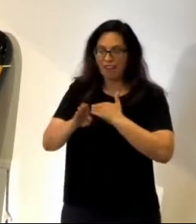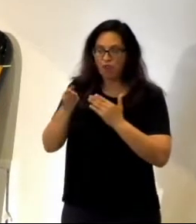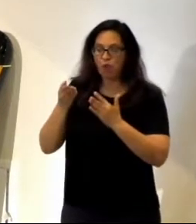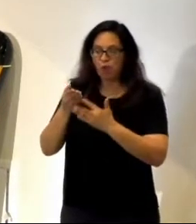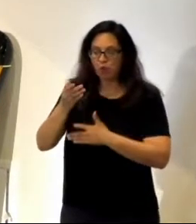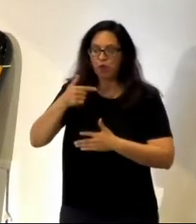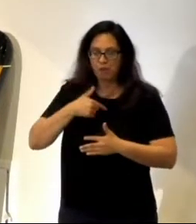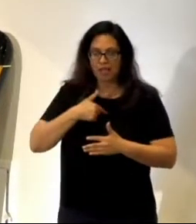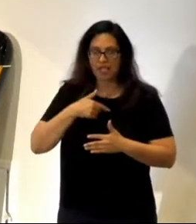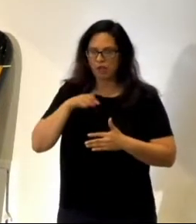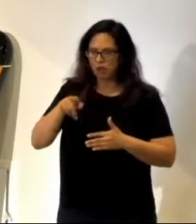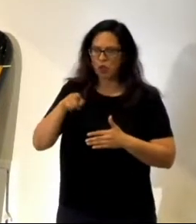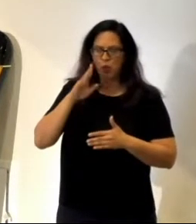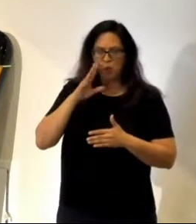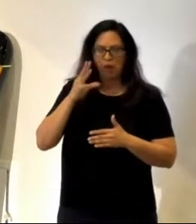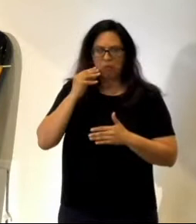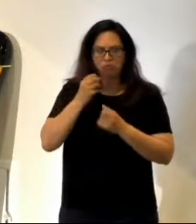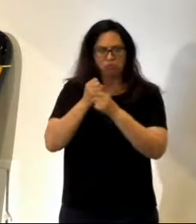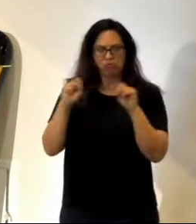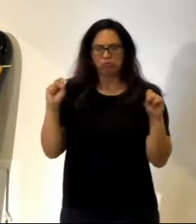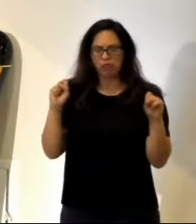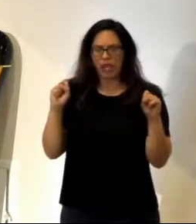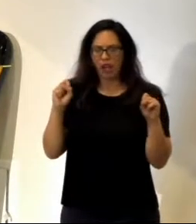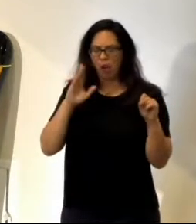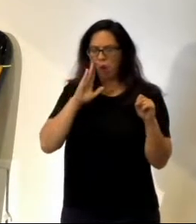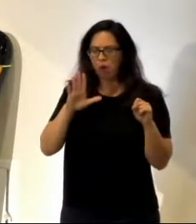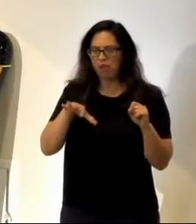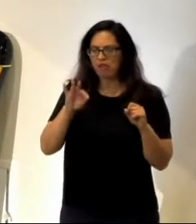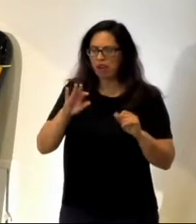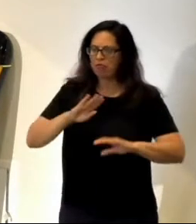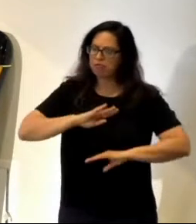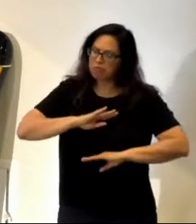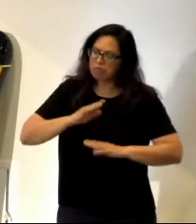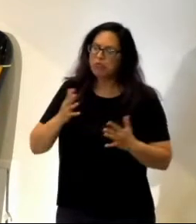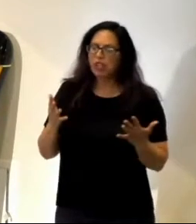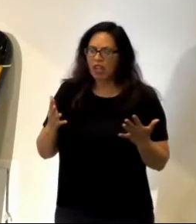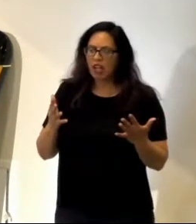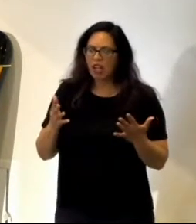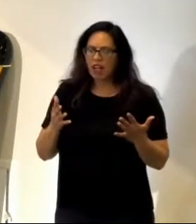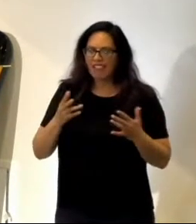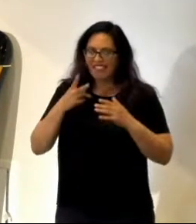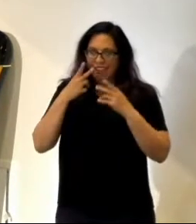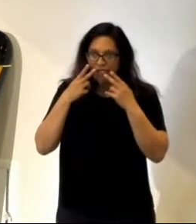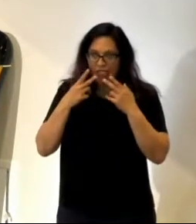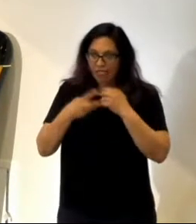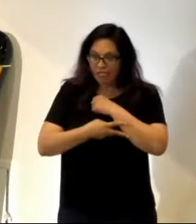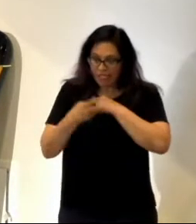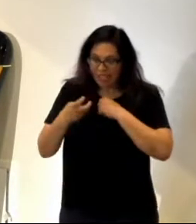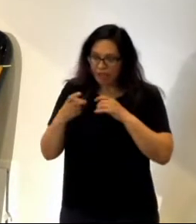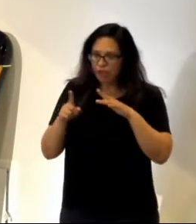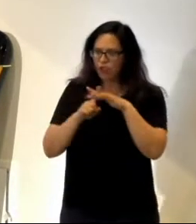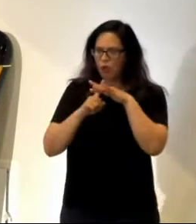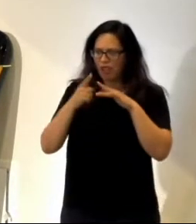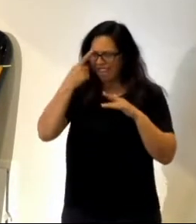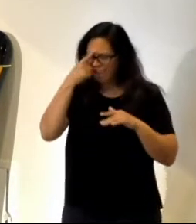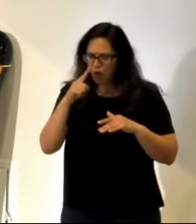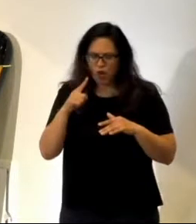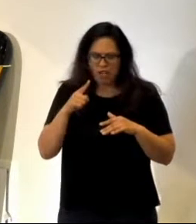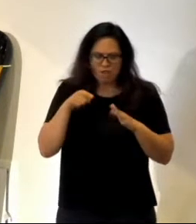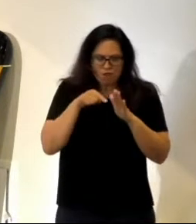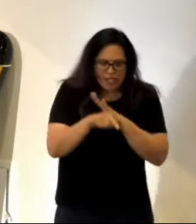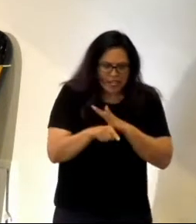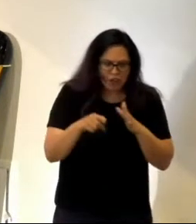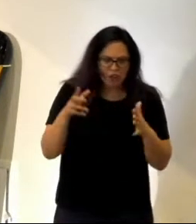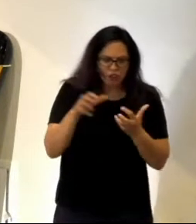go in and out and find pasture. The thief comes only to steal, kill, and destroy. But I come that they might